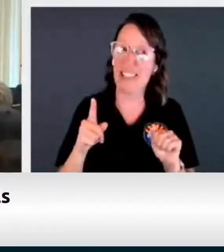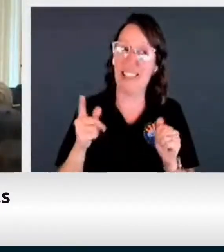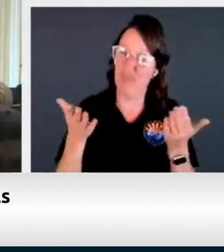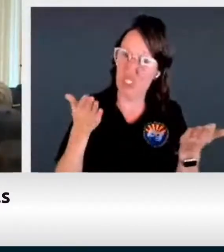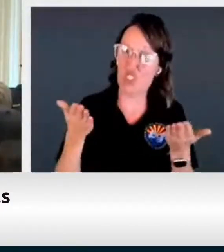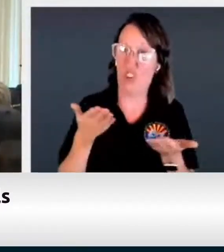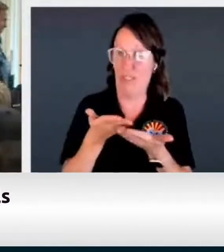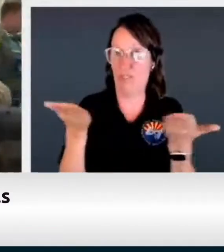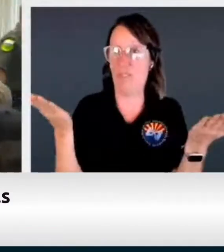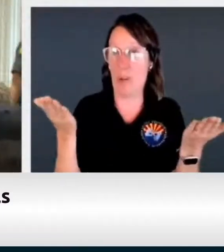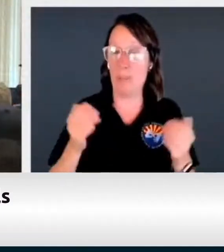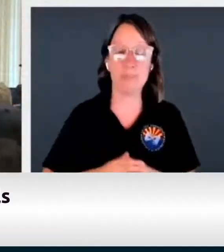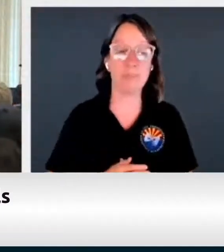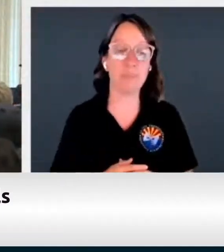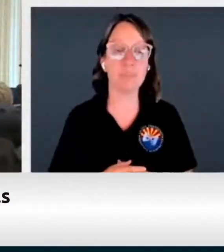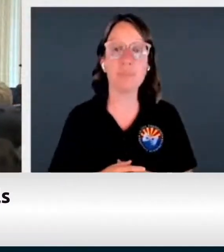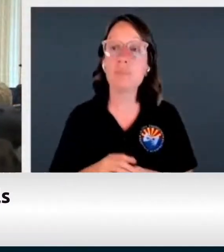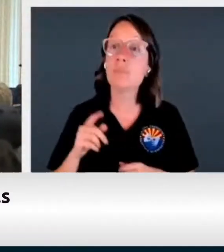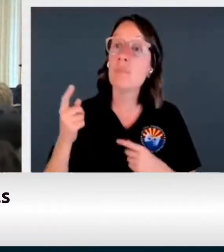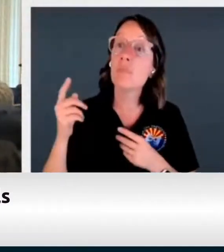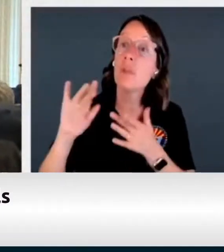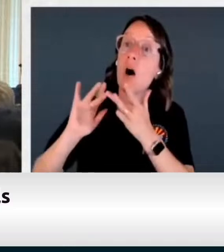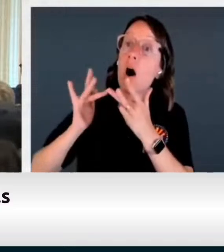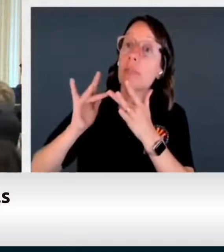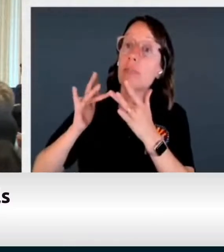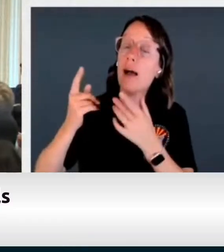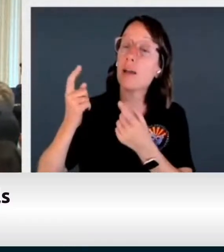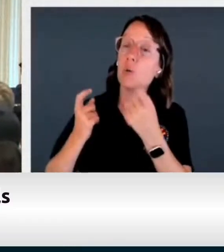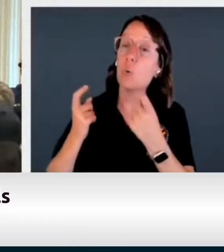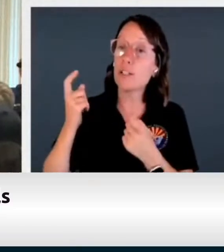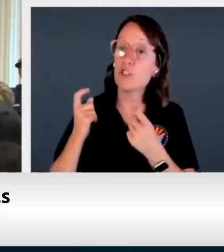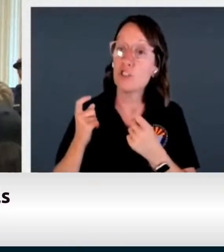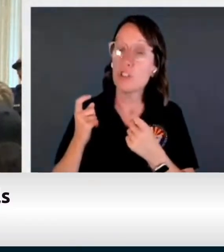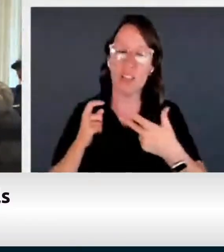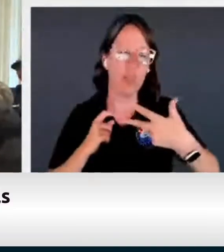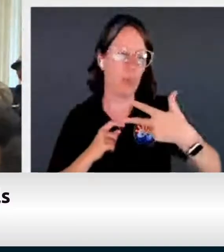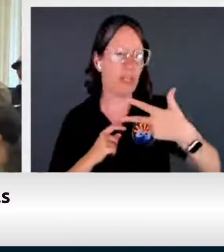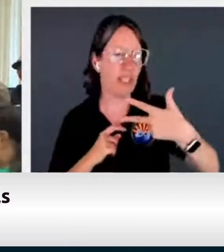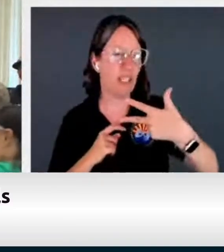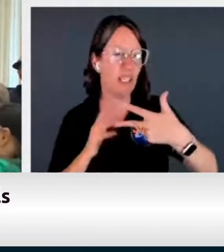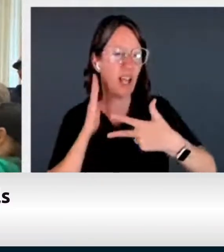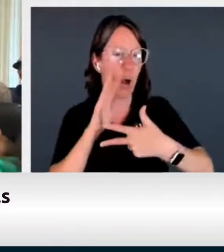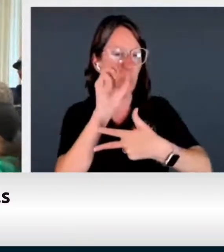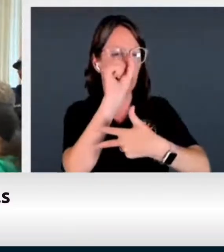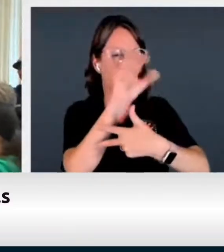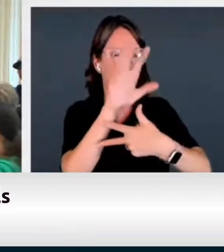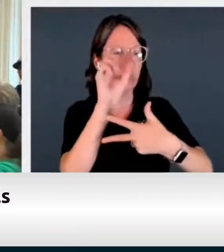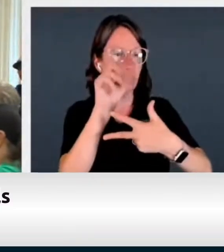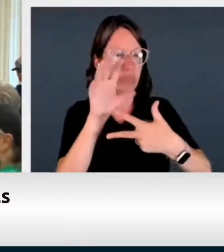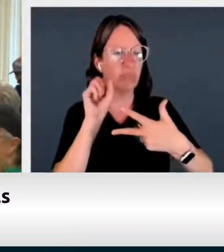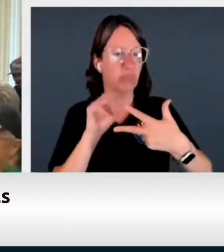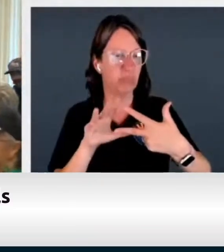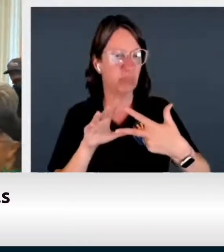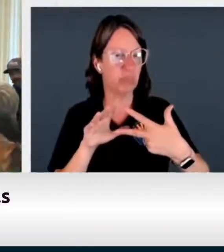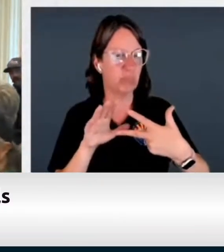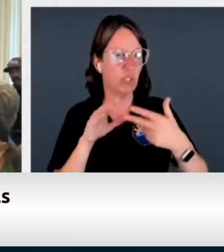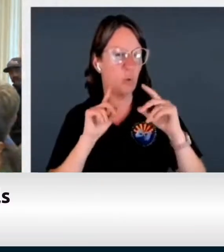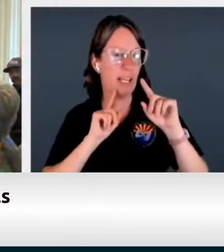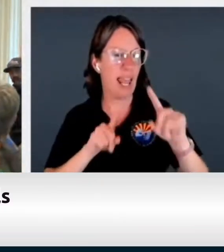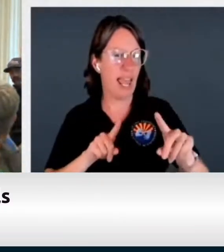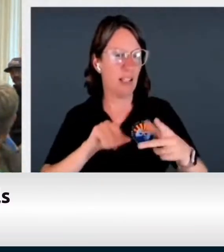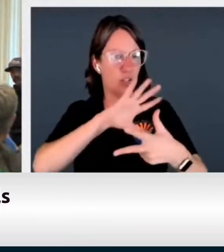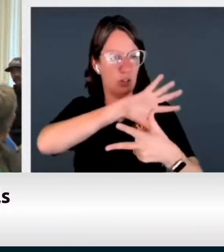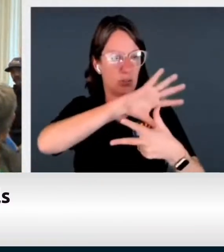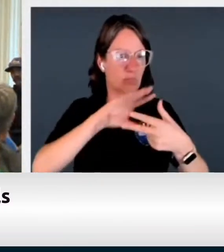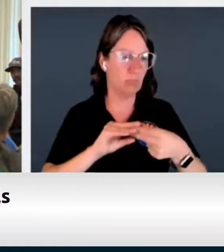Okay, and the second online question. So the three, I'm going to go ahead and read them all, and then you can address them together.